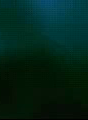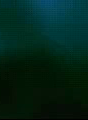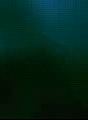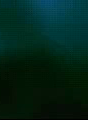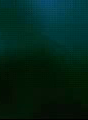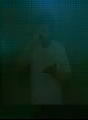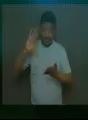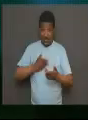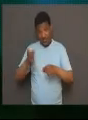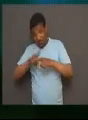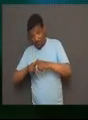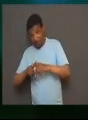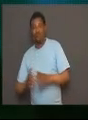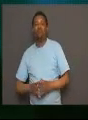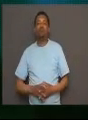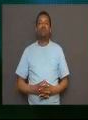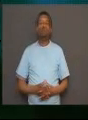Let's get back to our lesson.